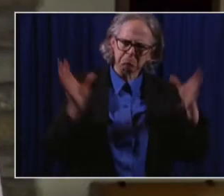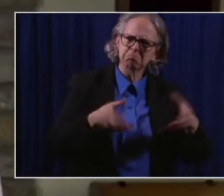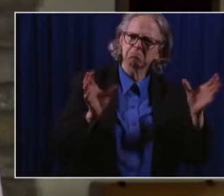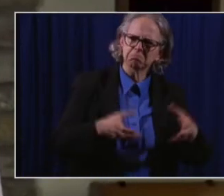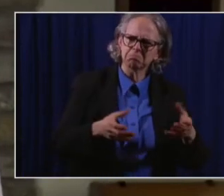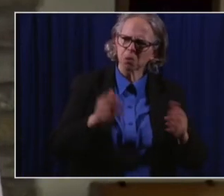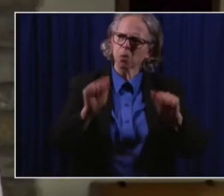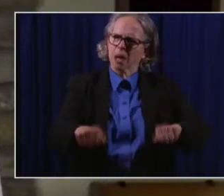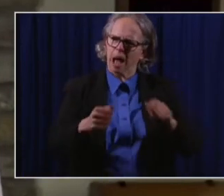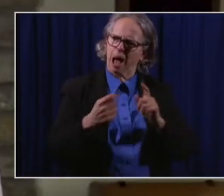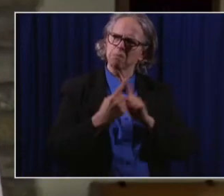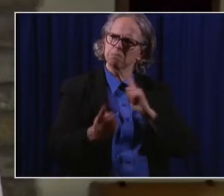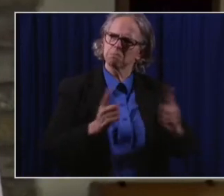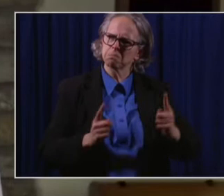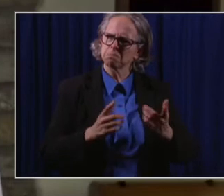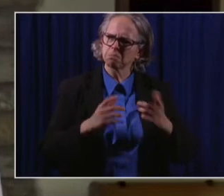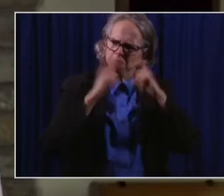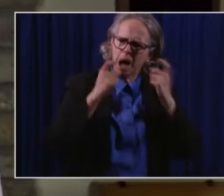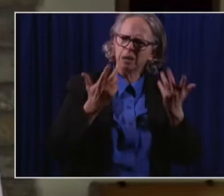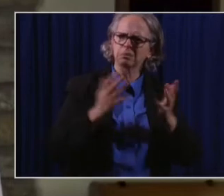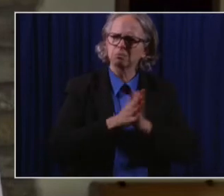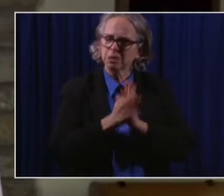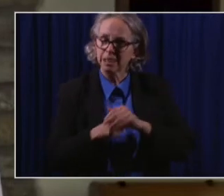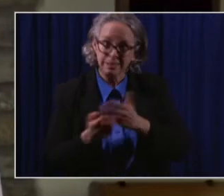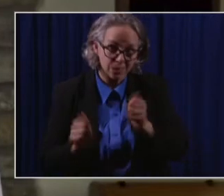what good public health is.